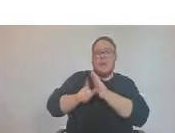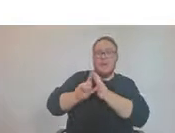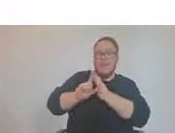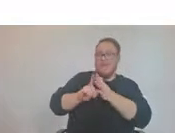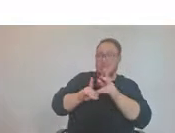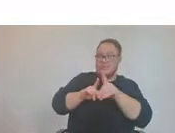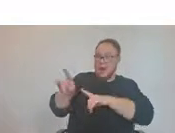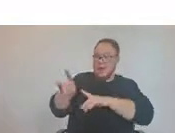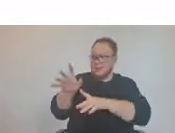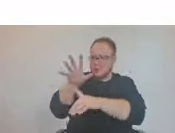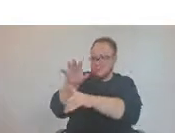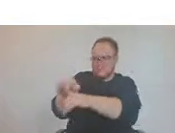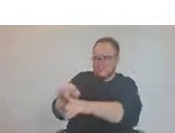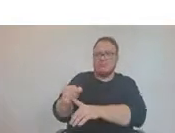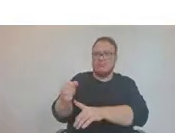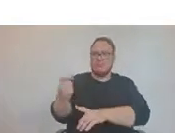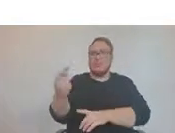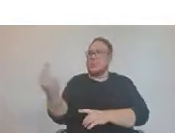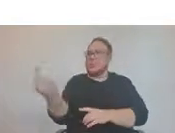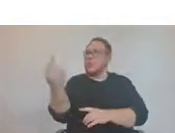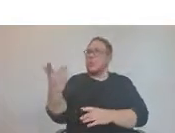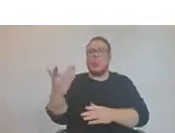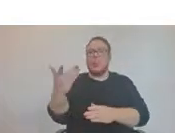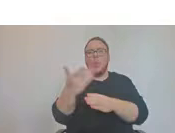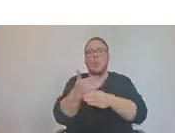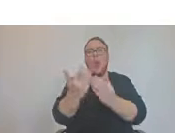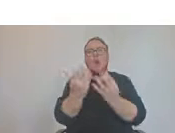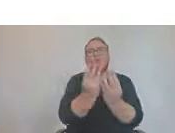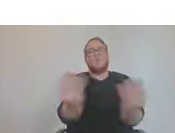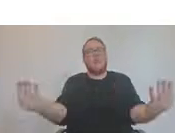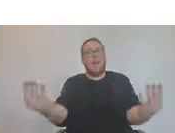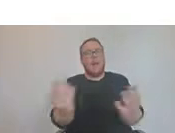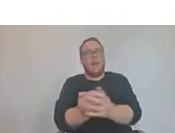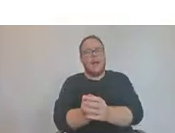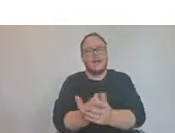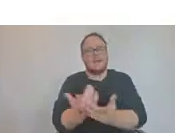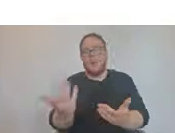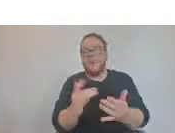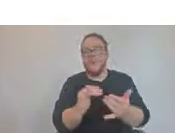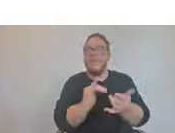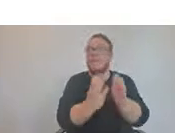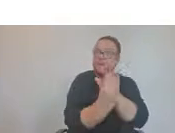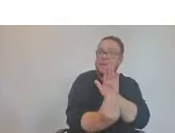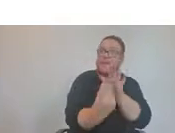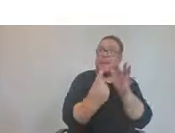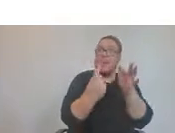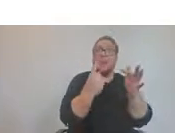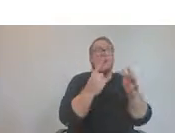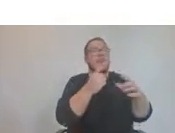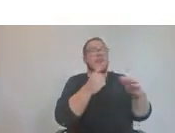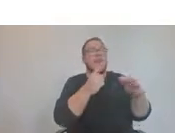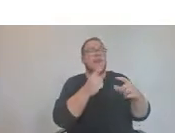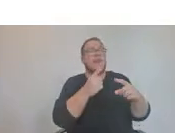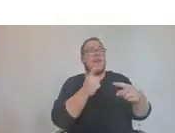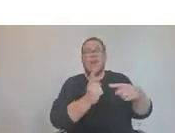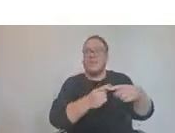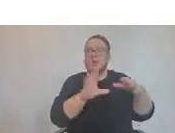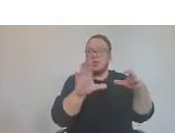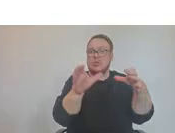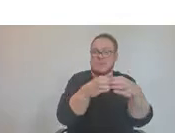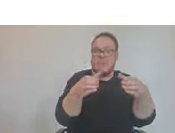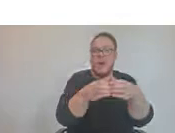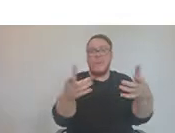clinical staff who could return to frontline working, whether it be in the emergency departments, in critical care, staffing our testing centres that we